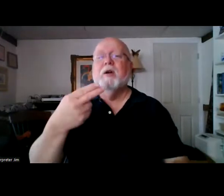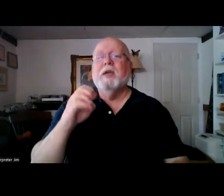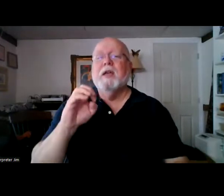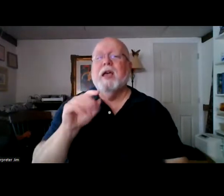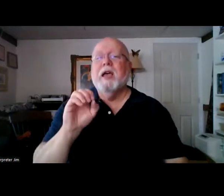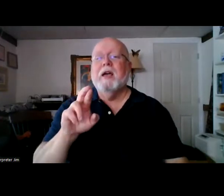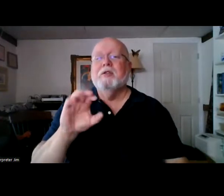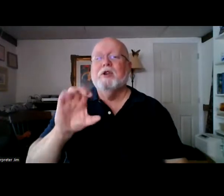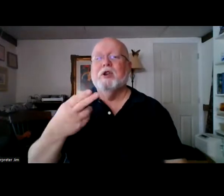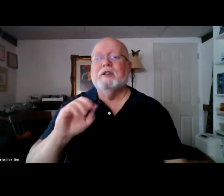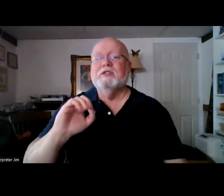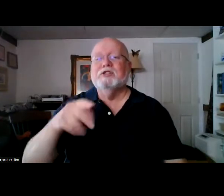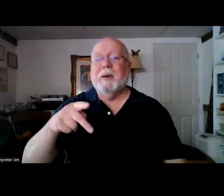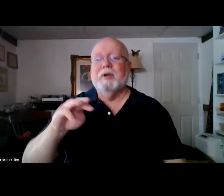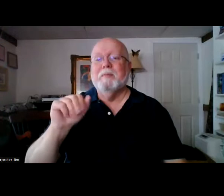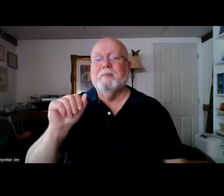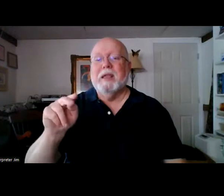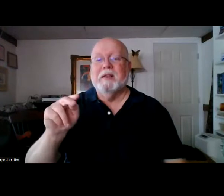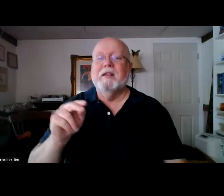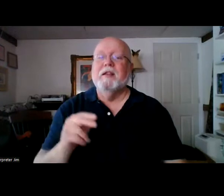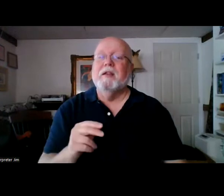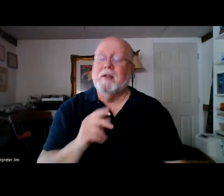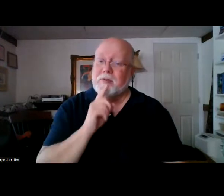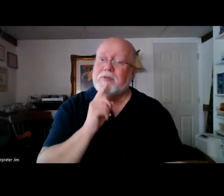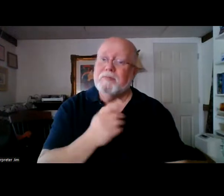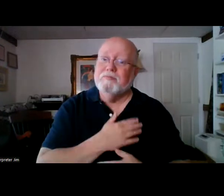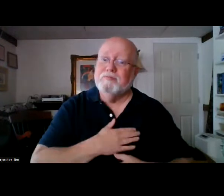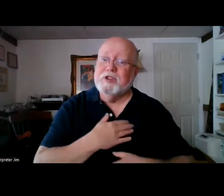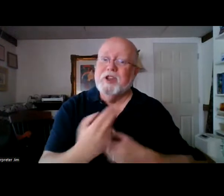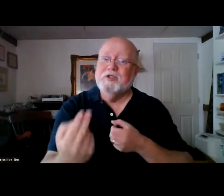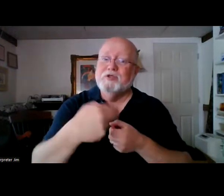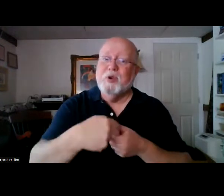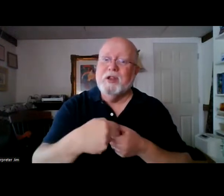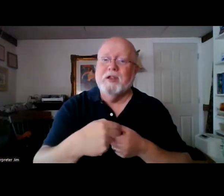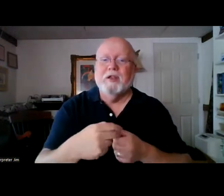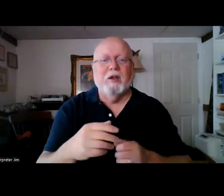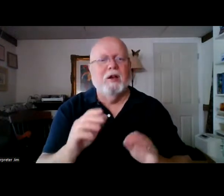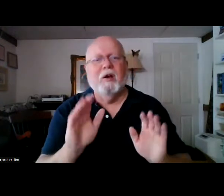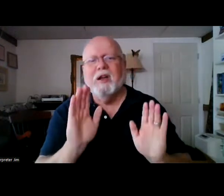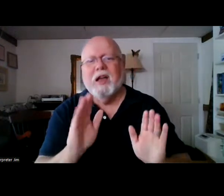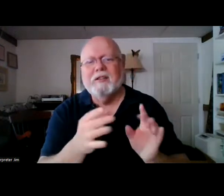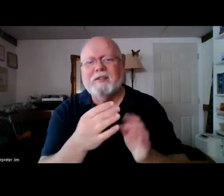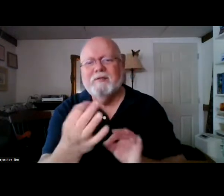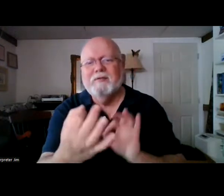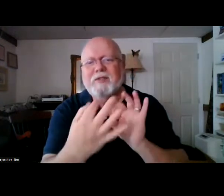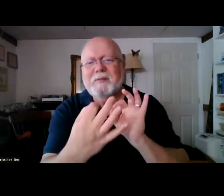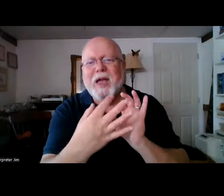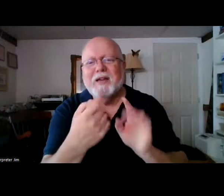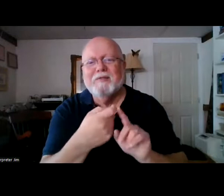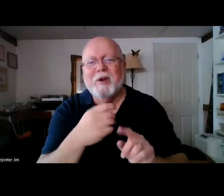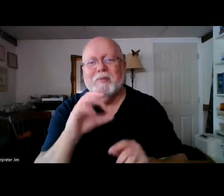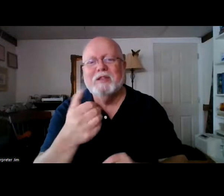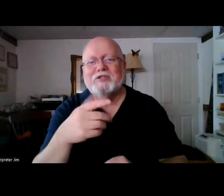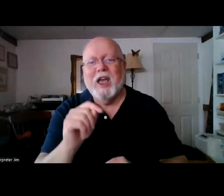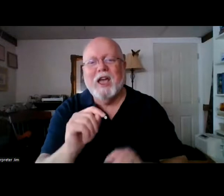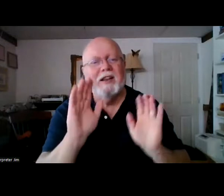We really appreciate everyone joining. Yeah, just excellent things in the chat. Great presentation, great session, very excellent